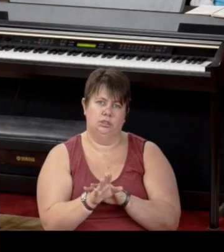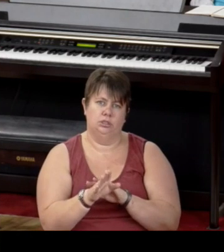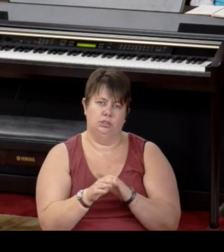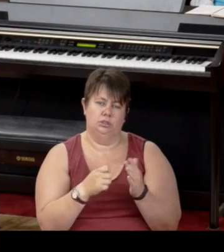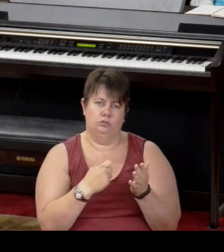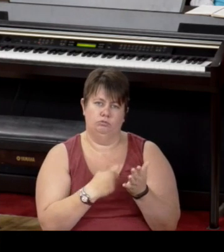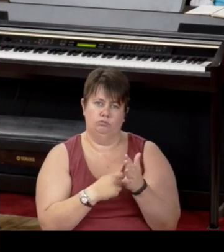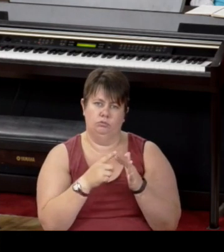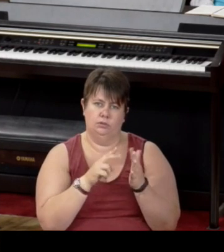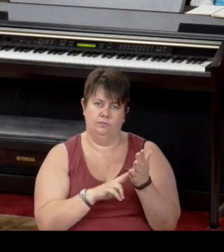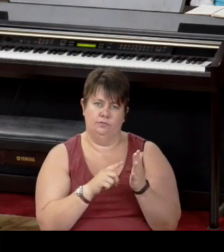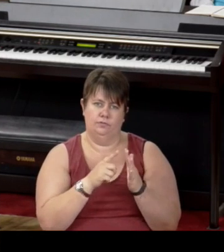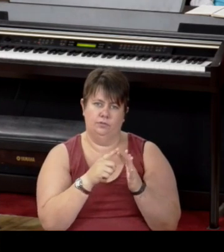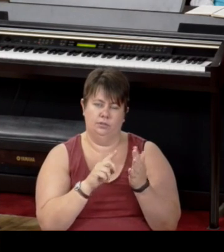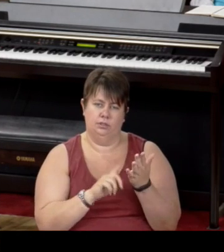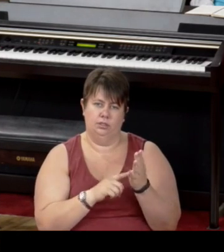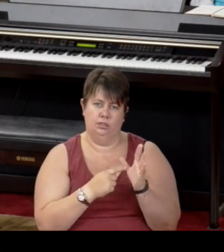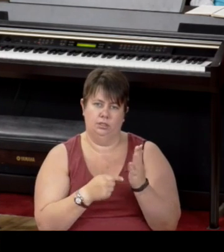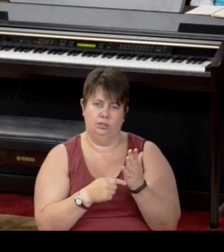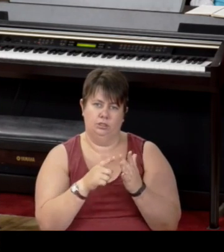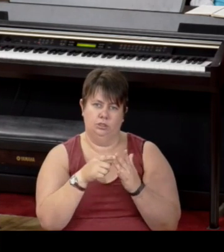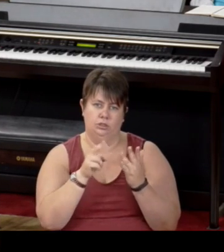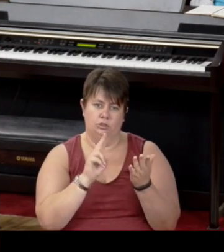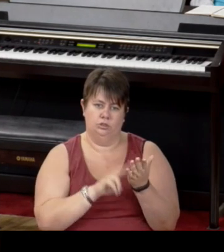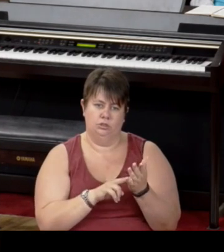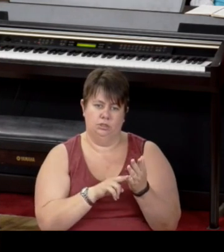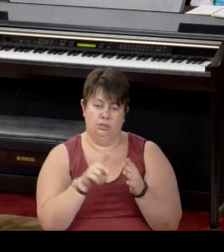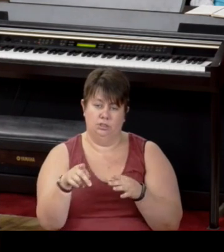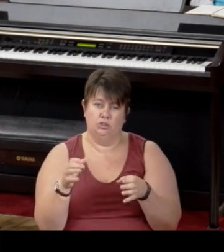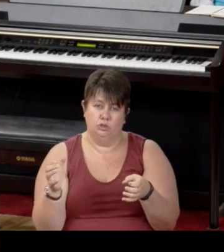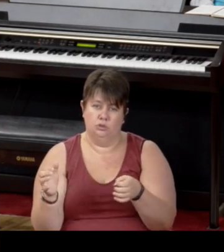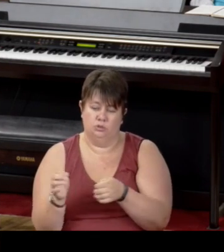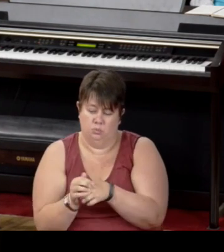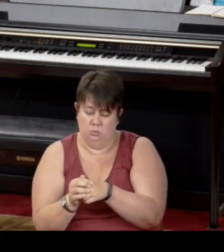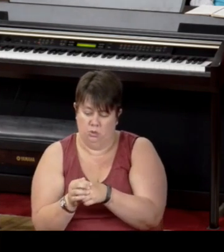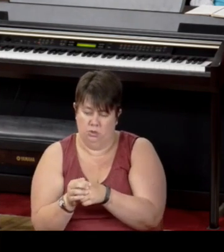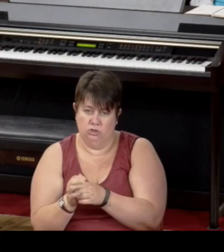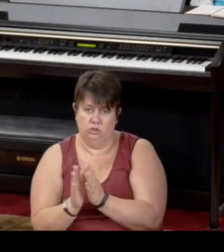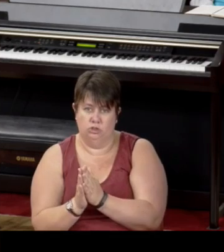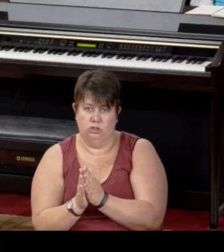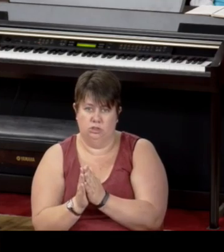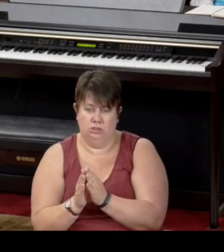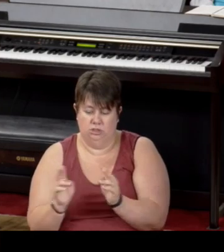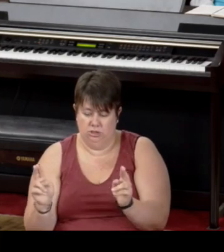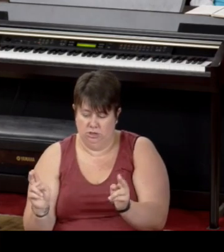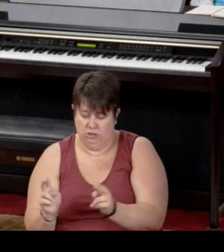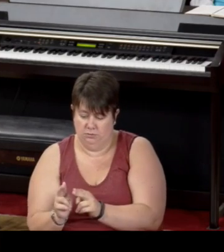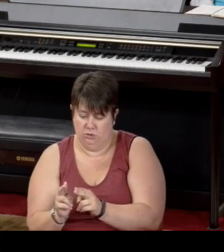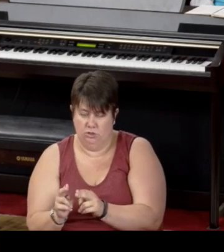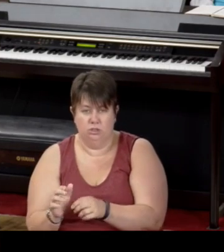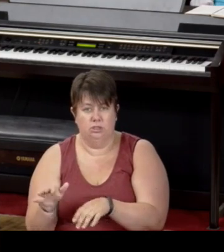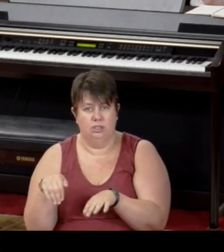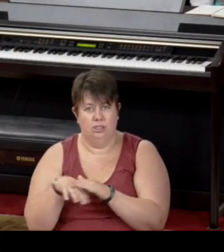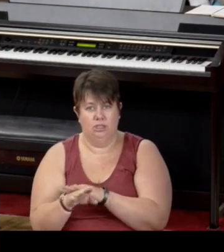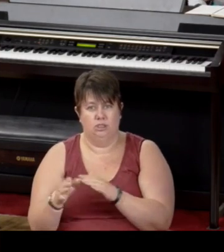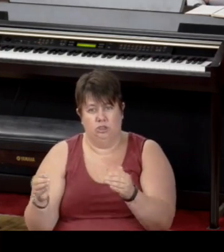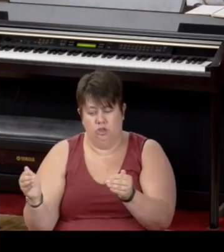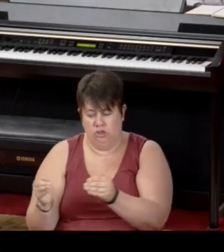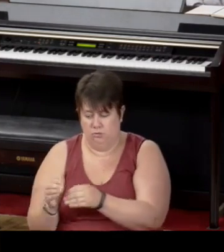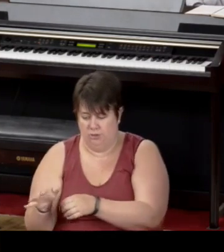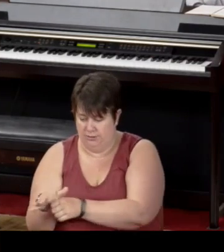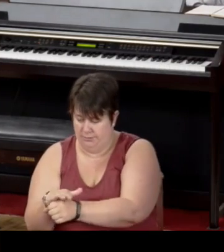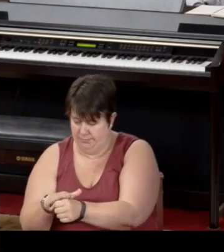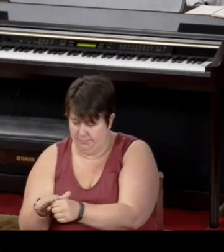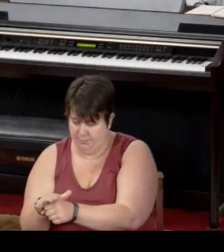book of Revelation. It was the smallest. And it was in the smallest town. It was the church that by